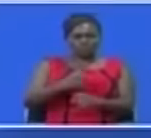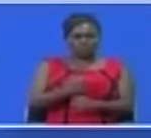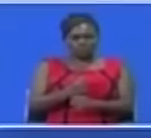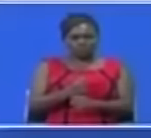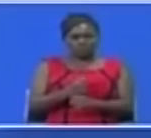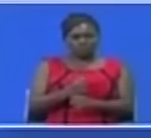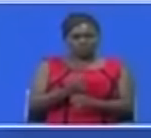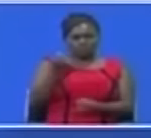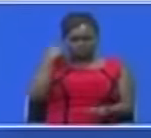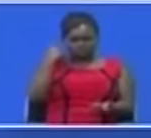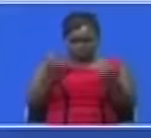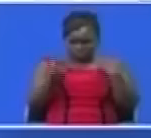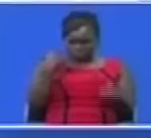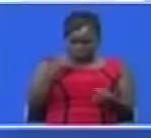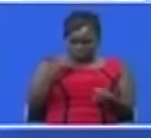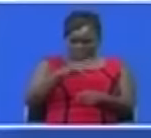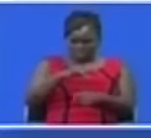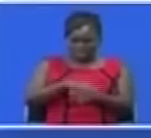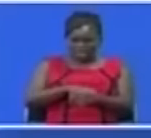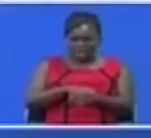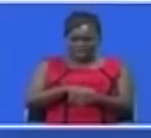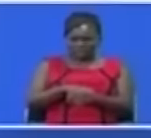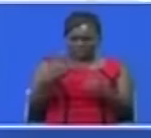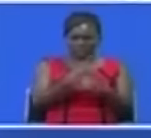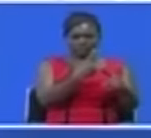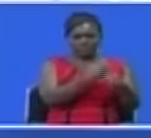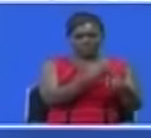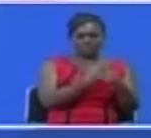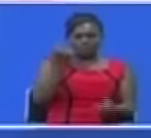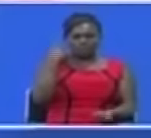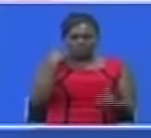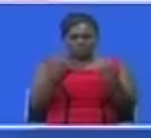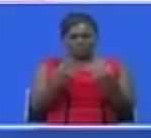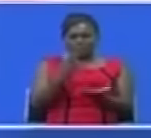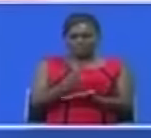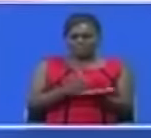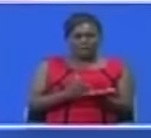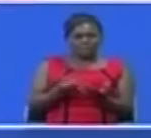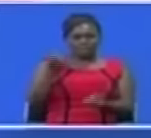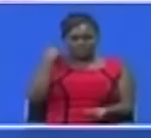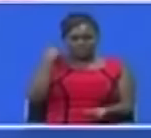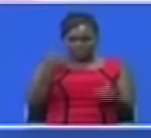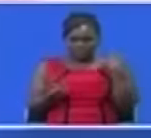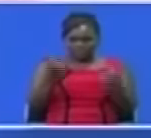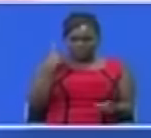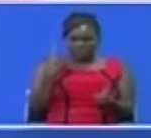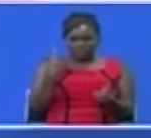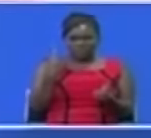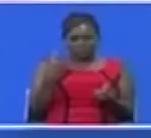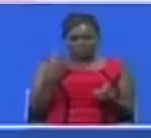the company behind the Kericho Gold Teas, buy their assorted teas for blending. Part of the tea we